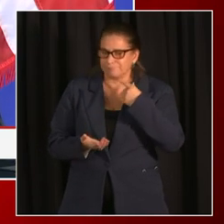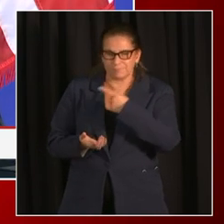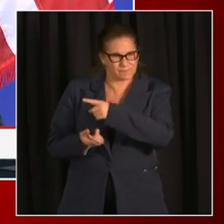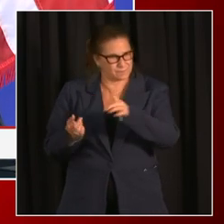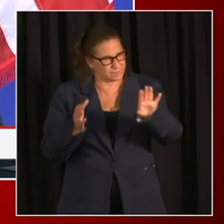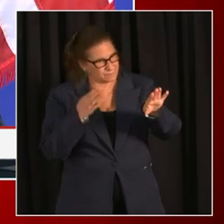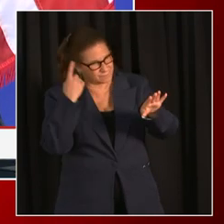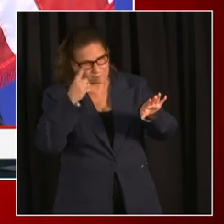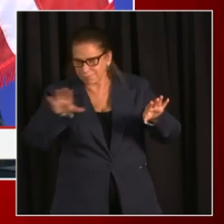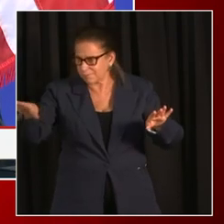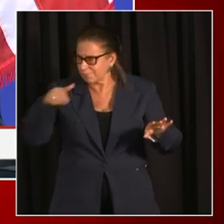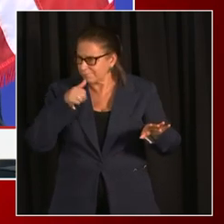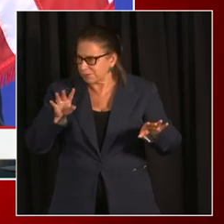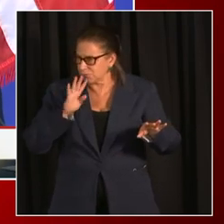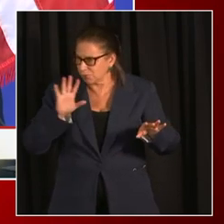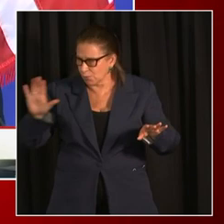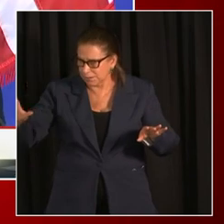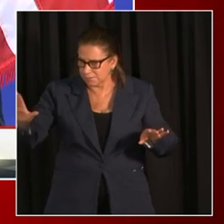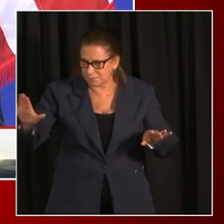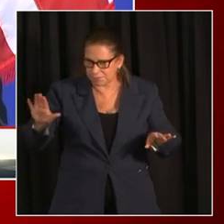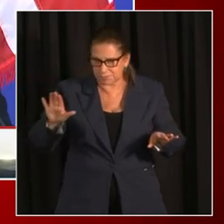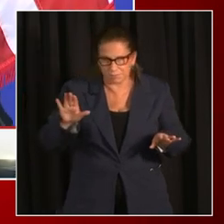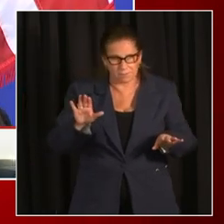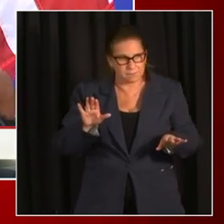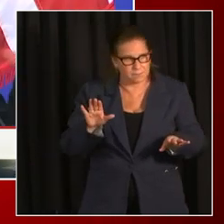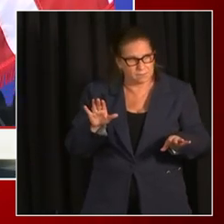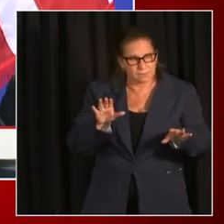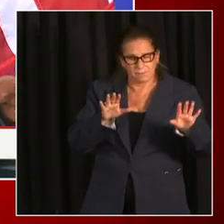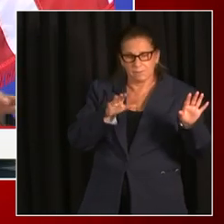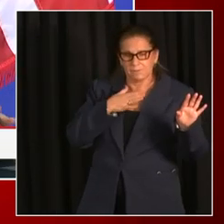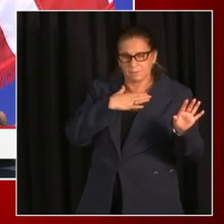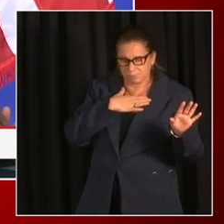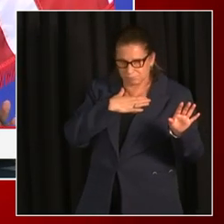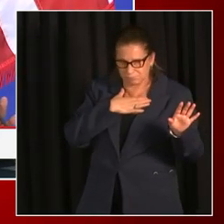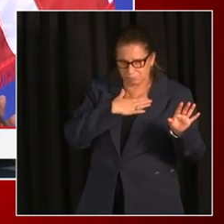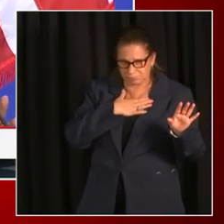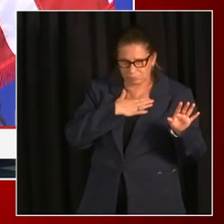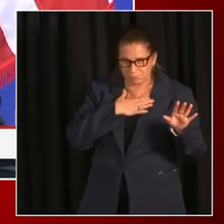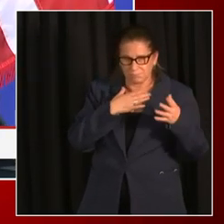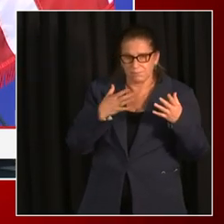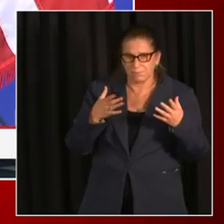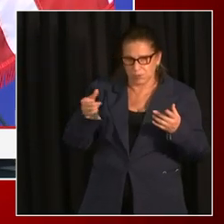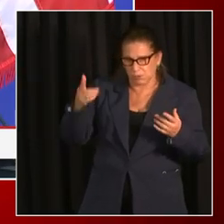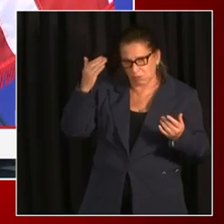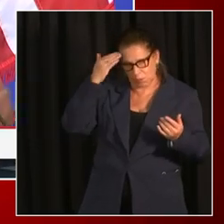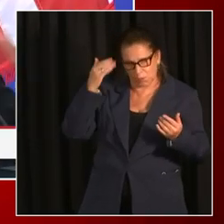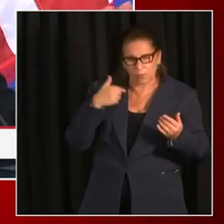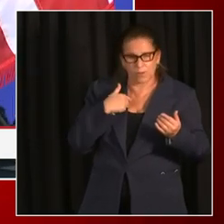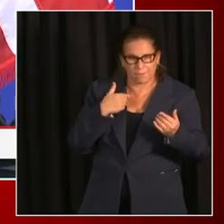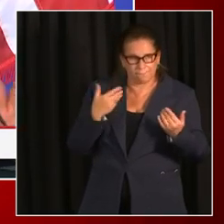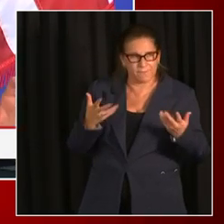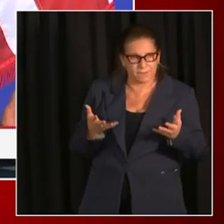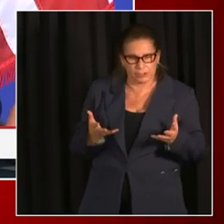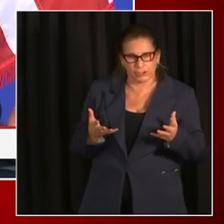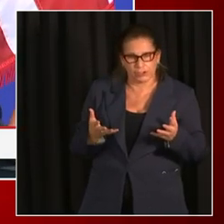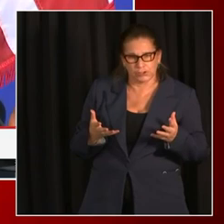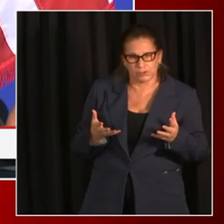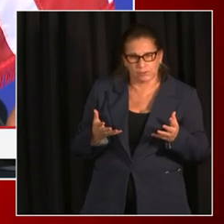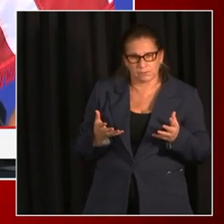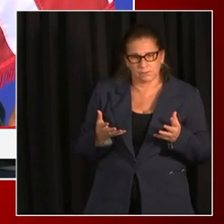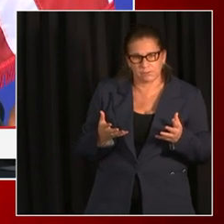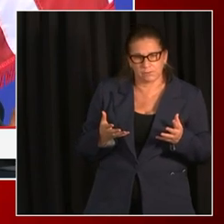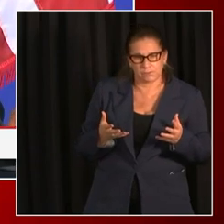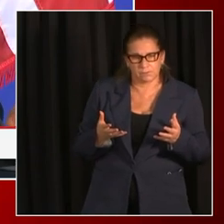Can you let me finish? Okay. I think you know that we have teams all